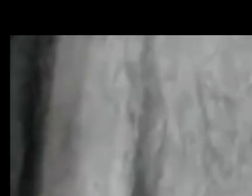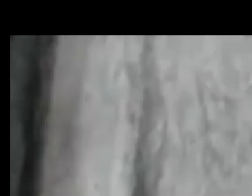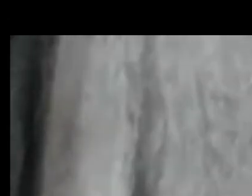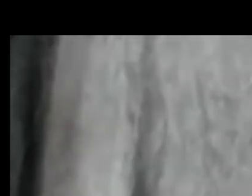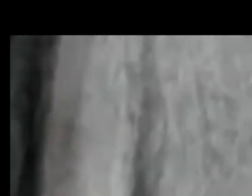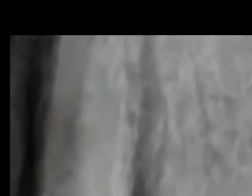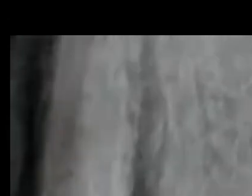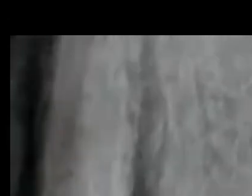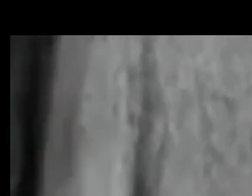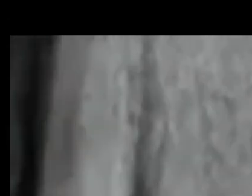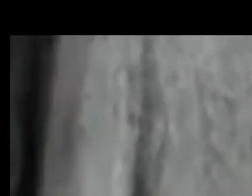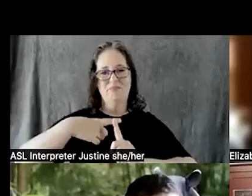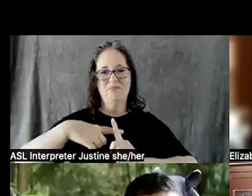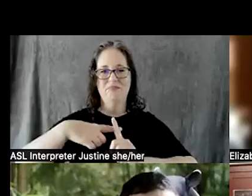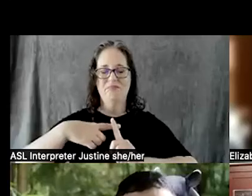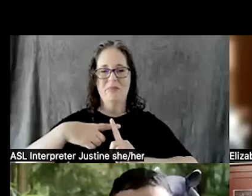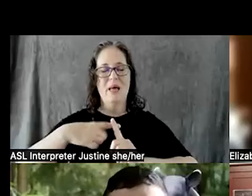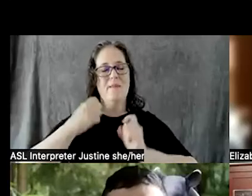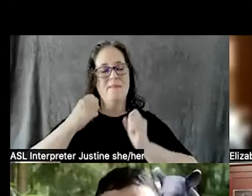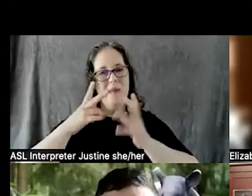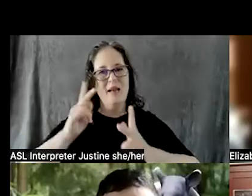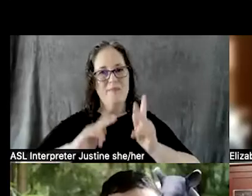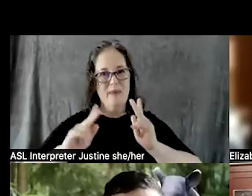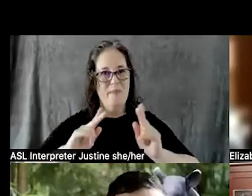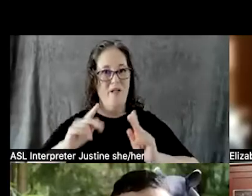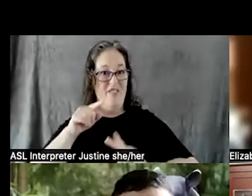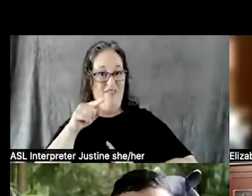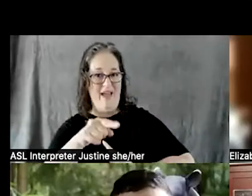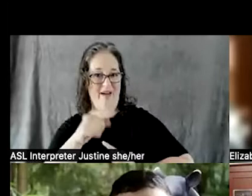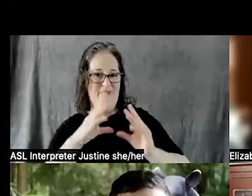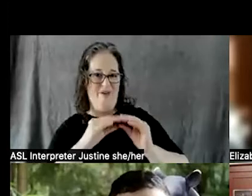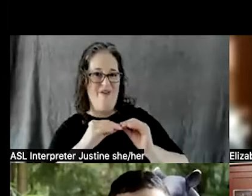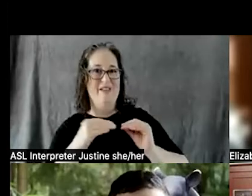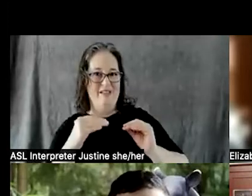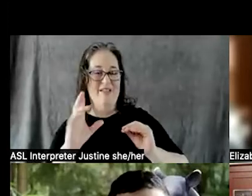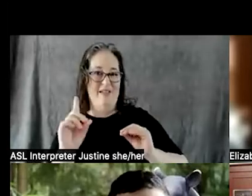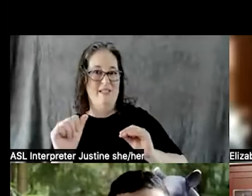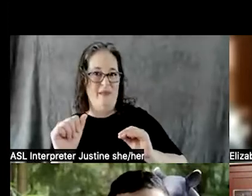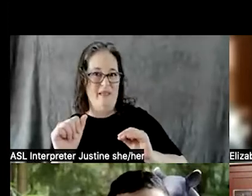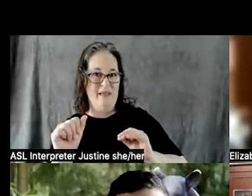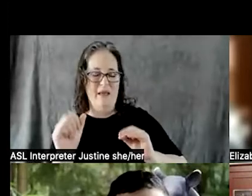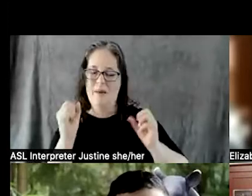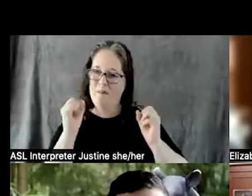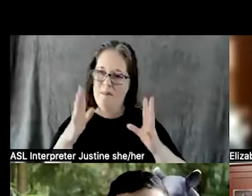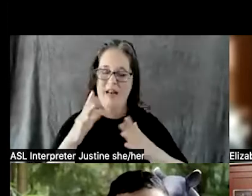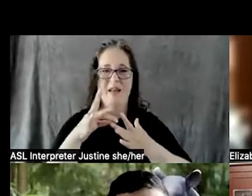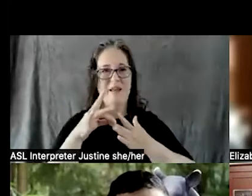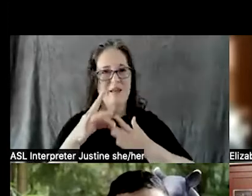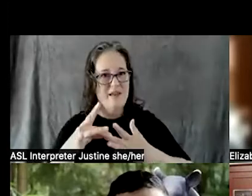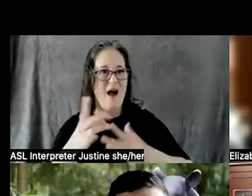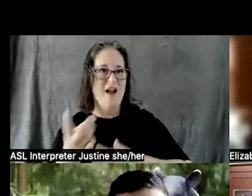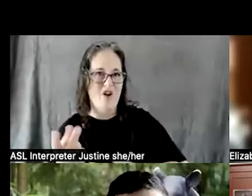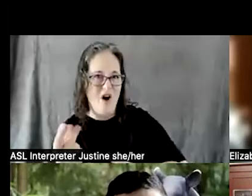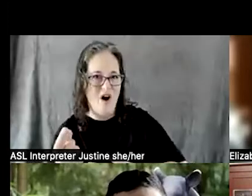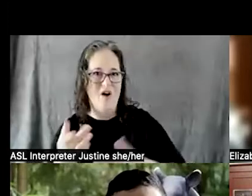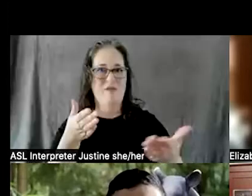were several people at the conference who were disabled. There were a lot of guide dogs, service dogs. There